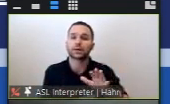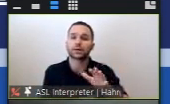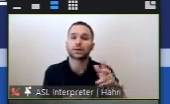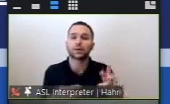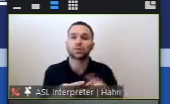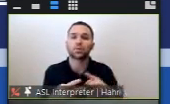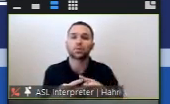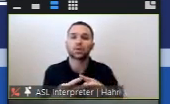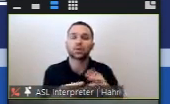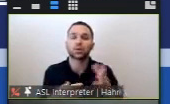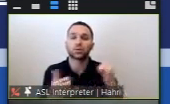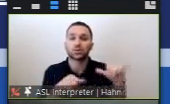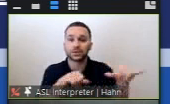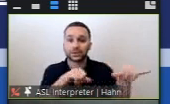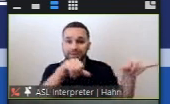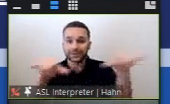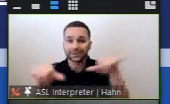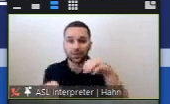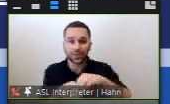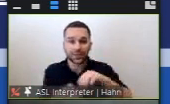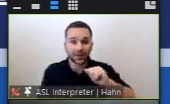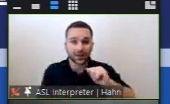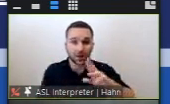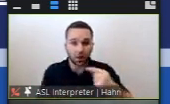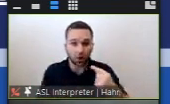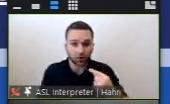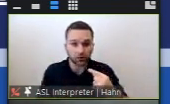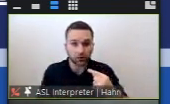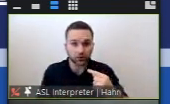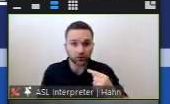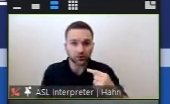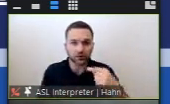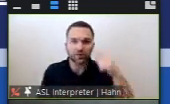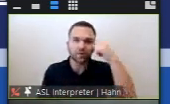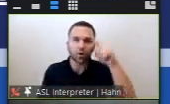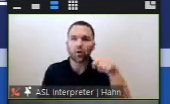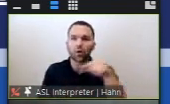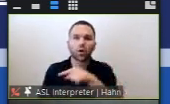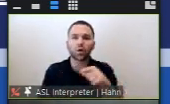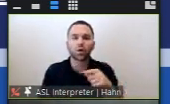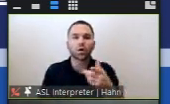the same in August in terms of comparative risk, or whether that